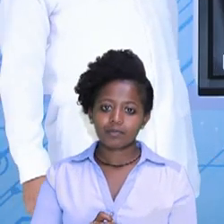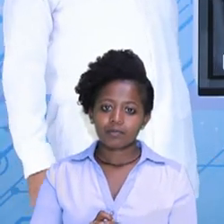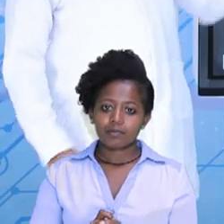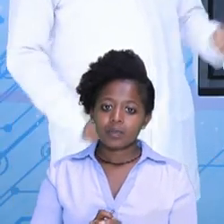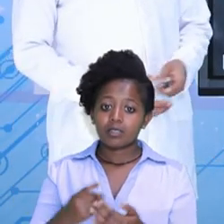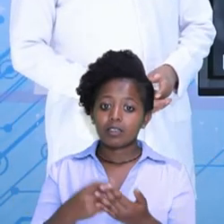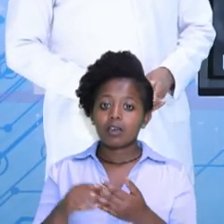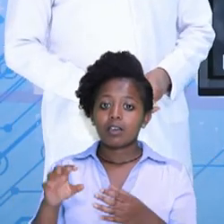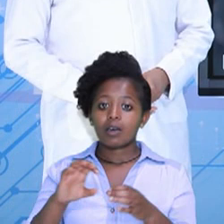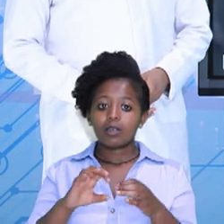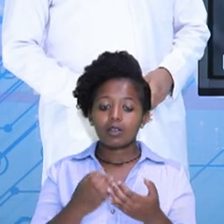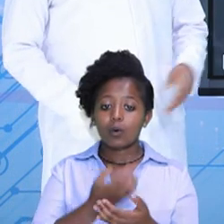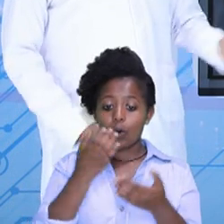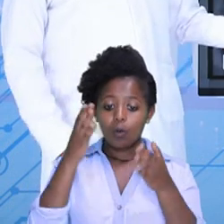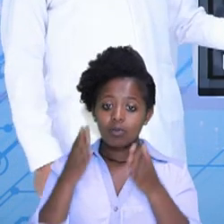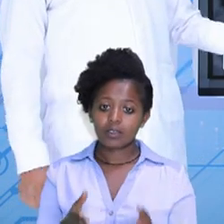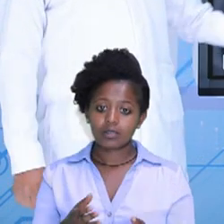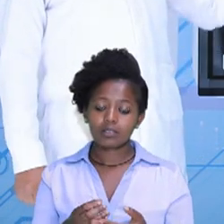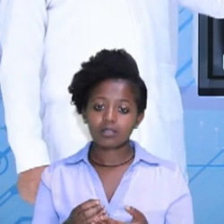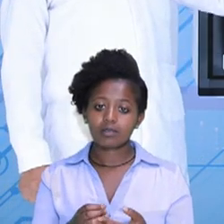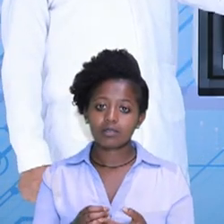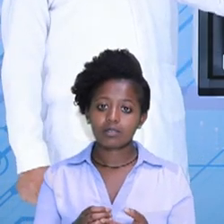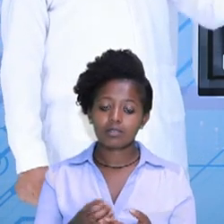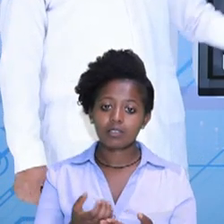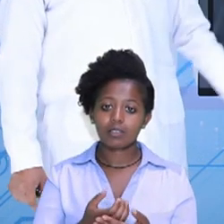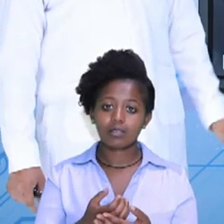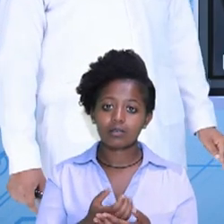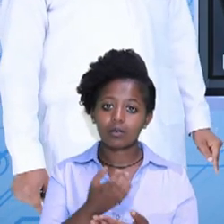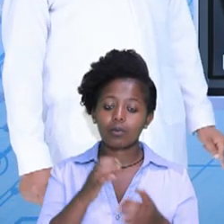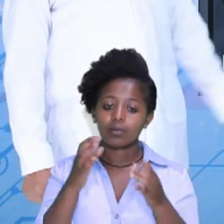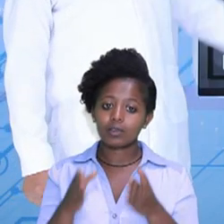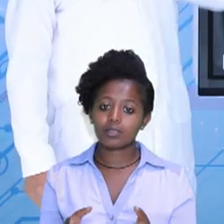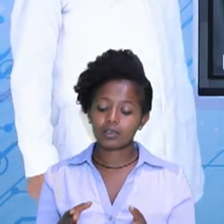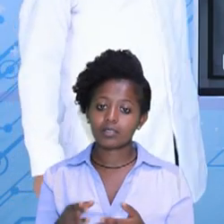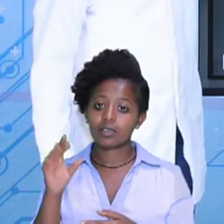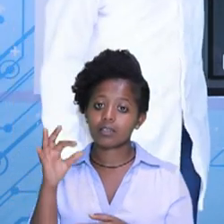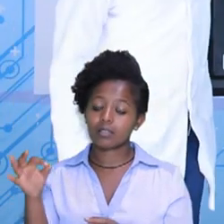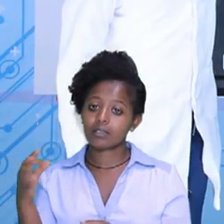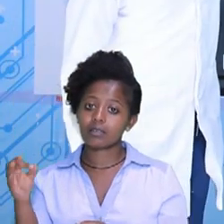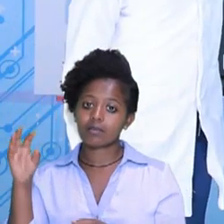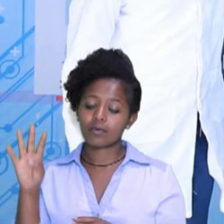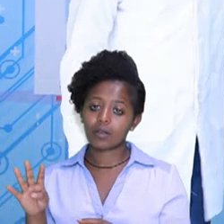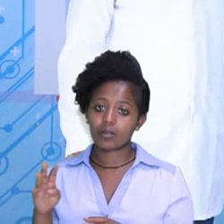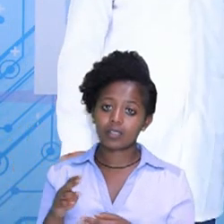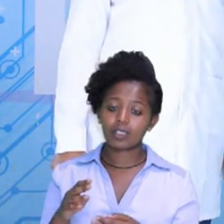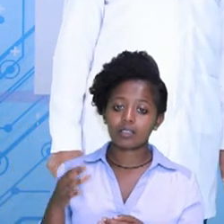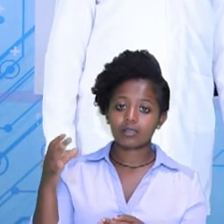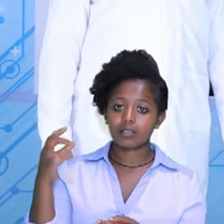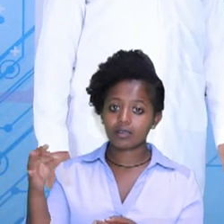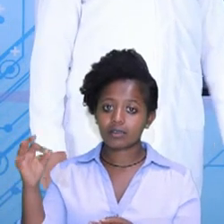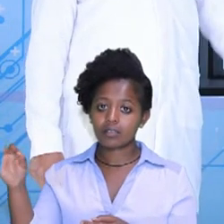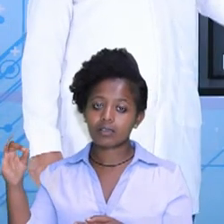The communists provided the powerful in 1964. 40% of South